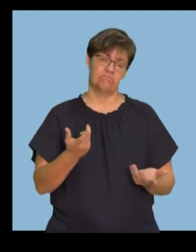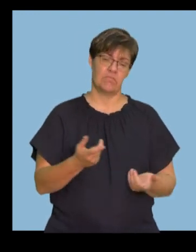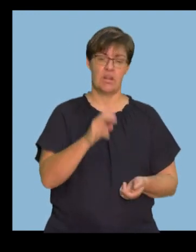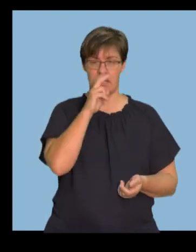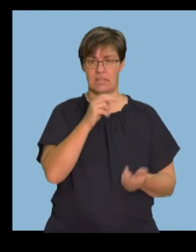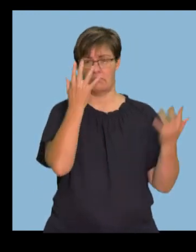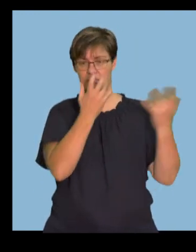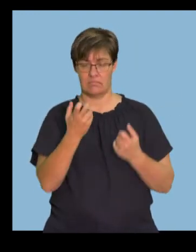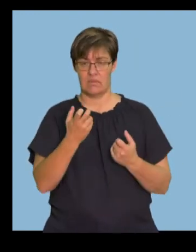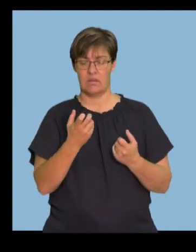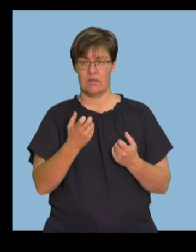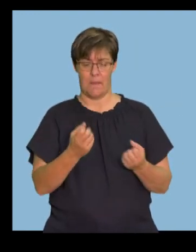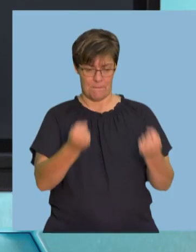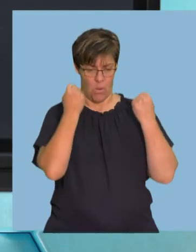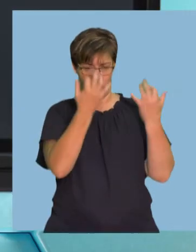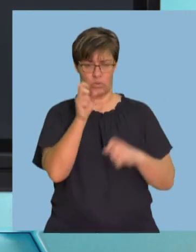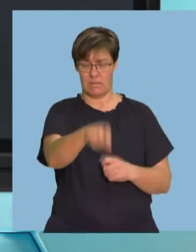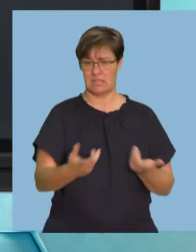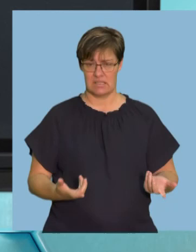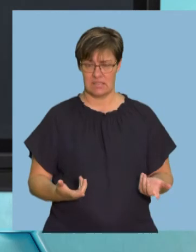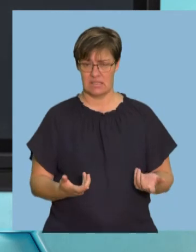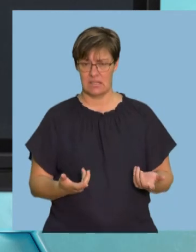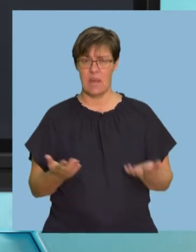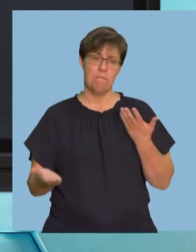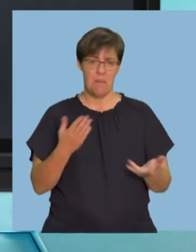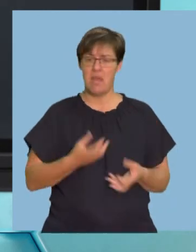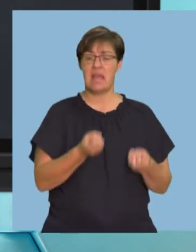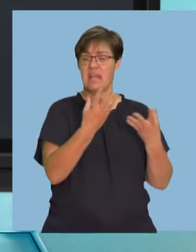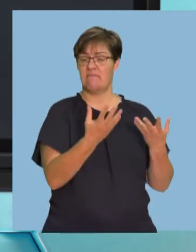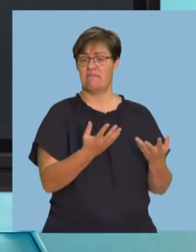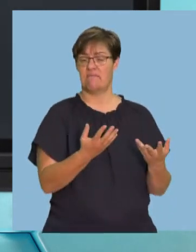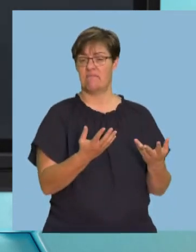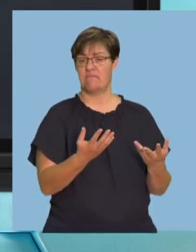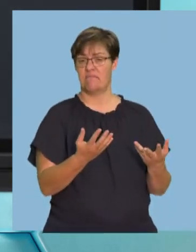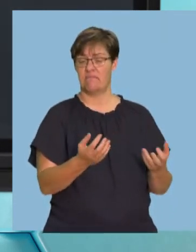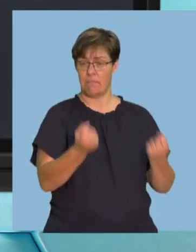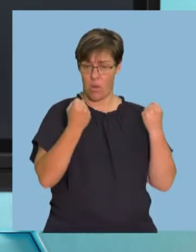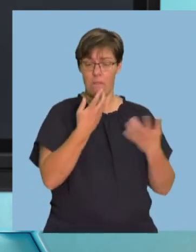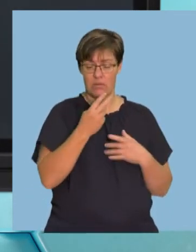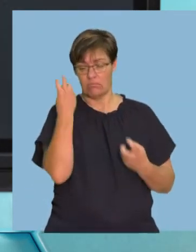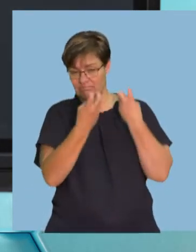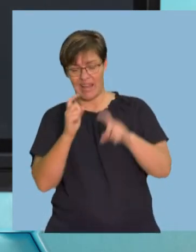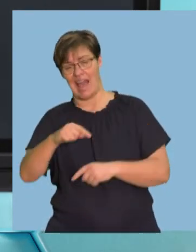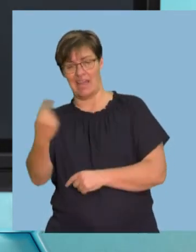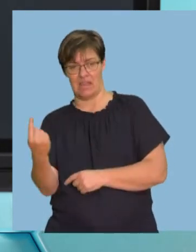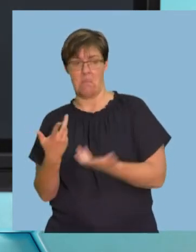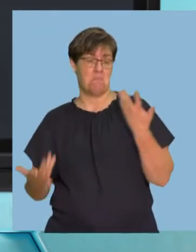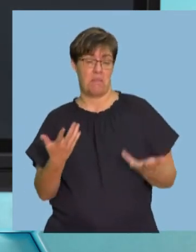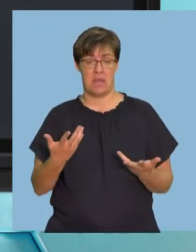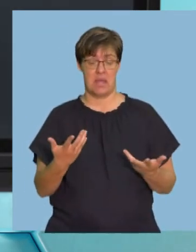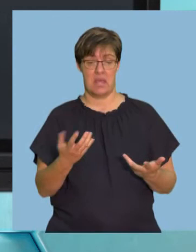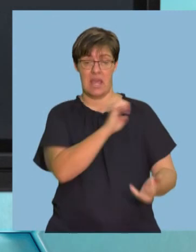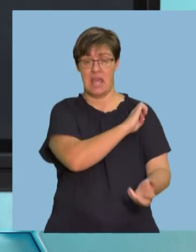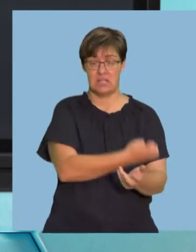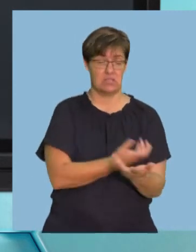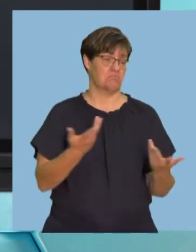not always that will be required to calculate the power. You know, in some cases, you may be given the power and be looking for something else. That something